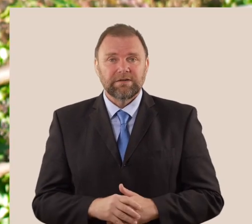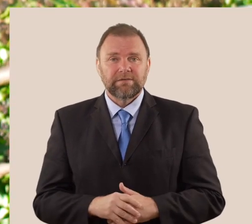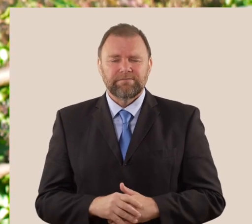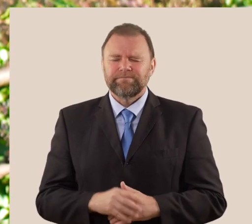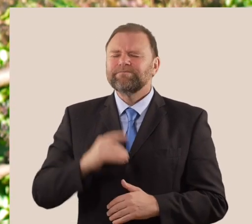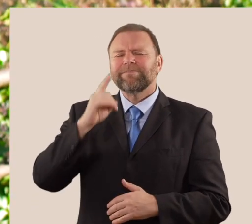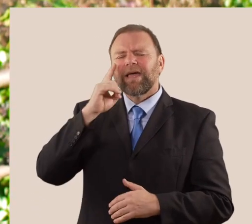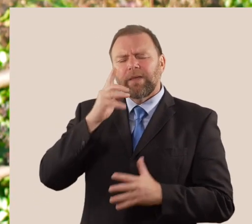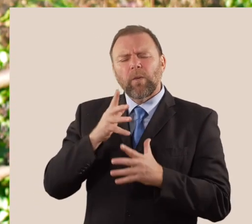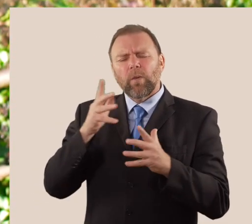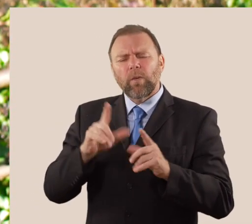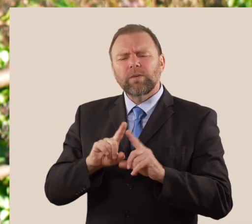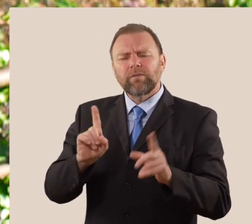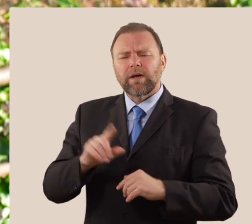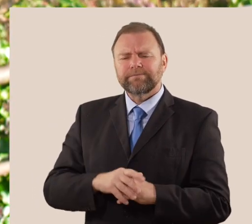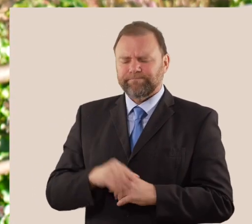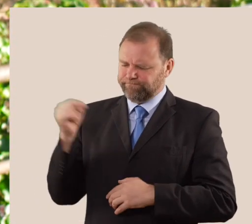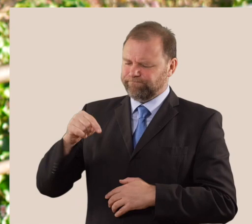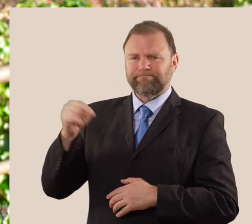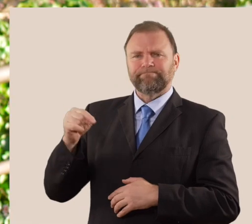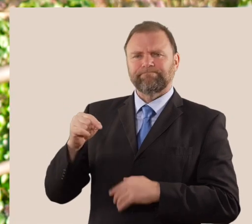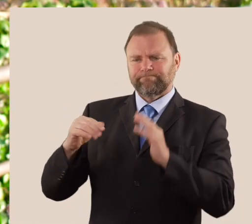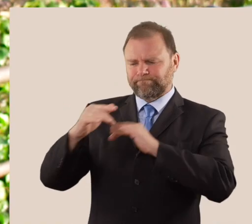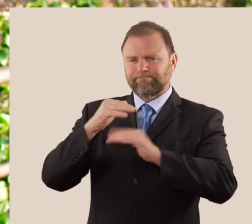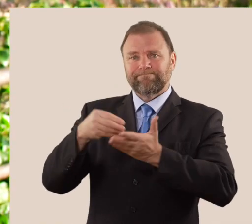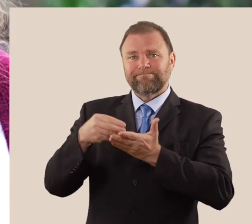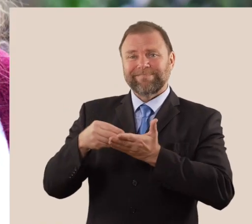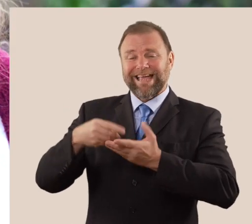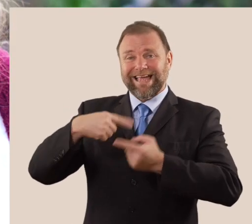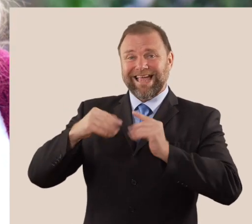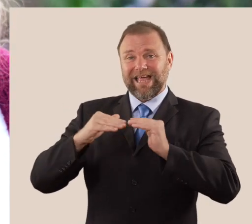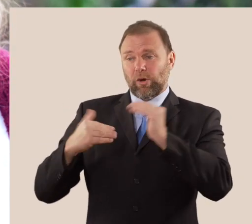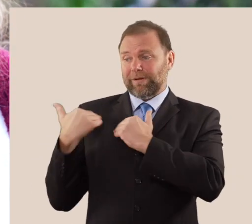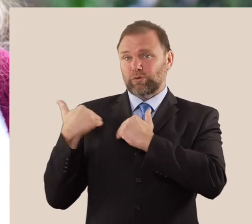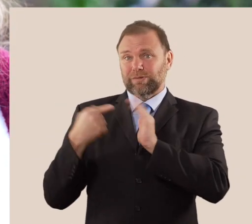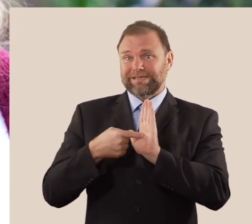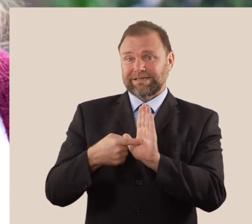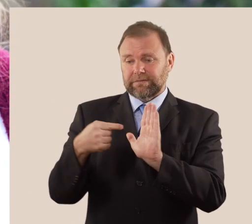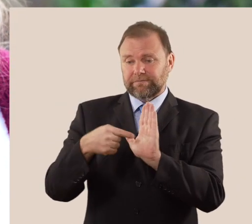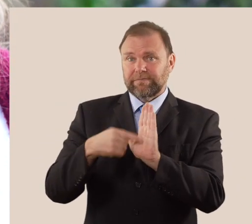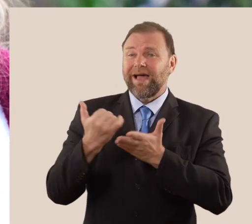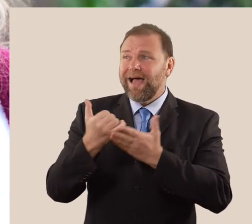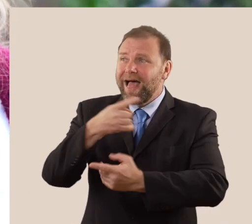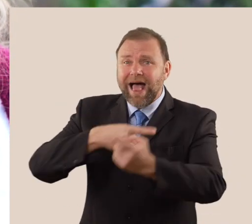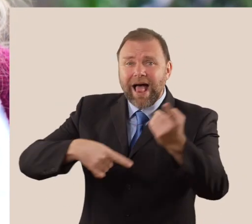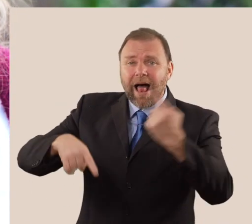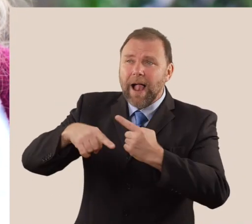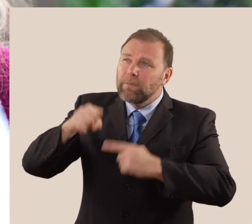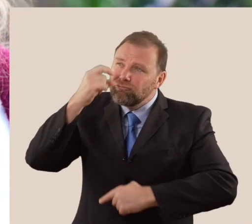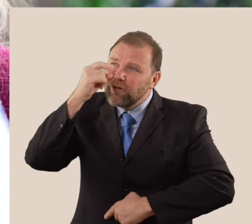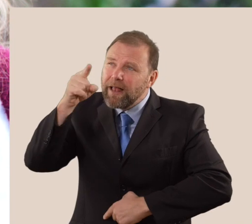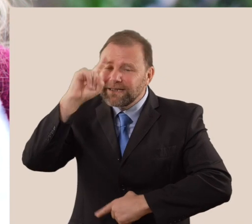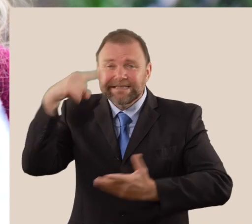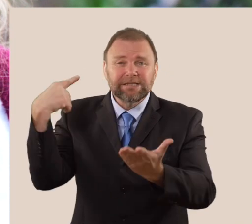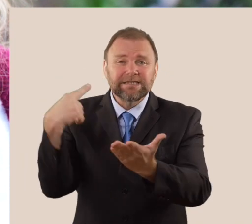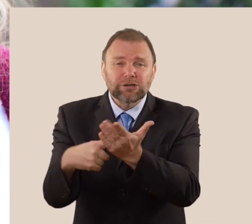here. I think that the big difference that this duty could make is it will really support decision makers to understand